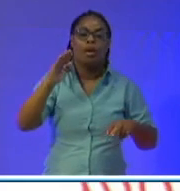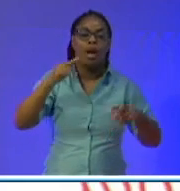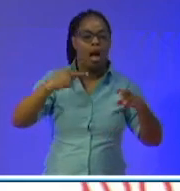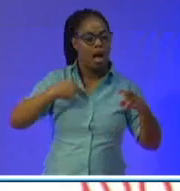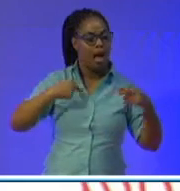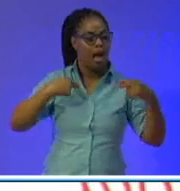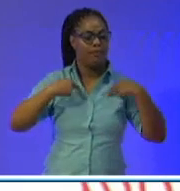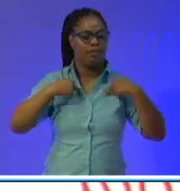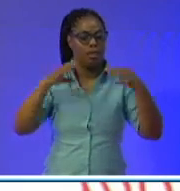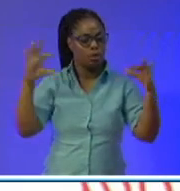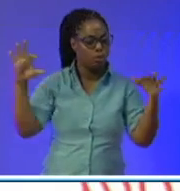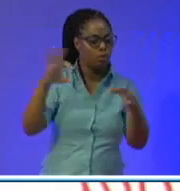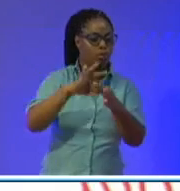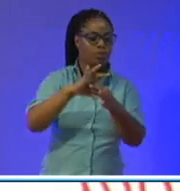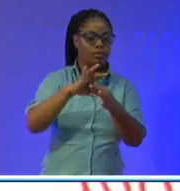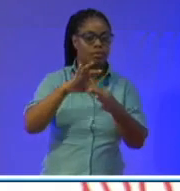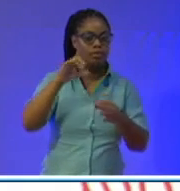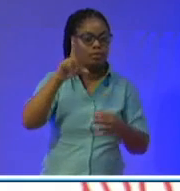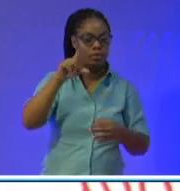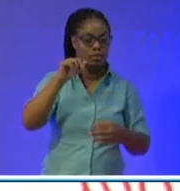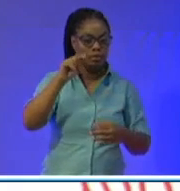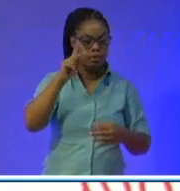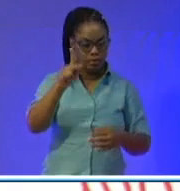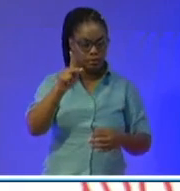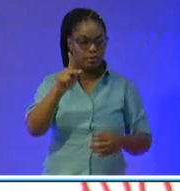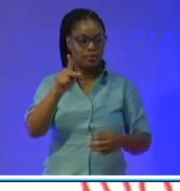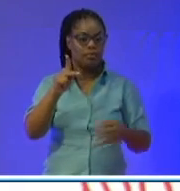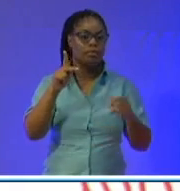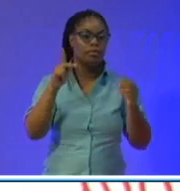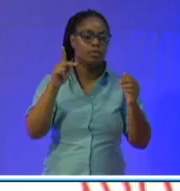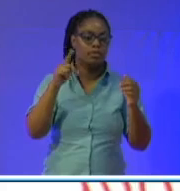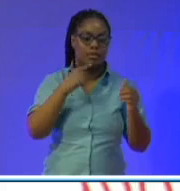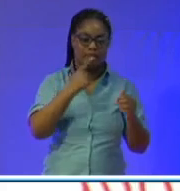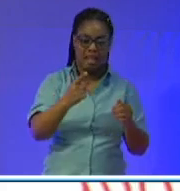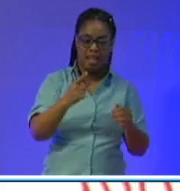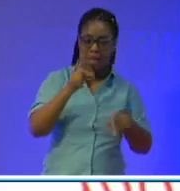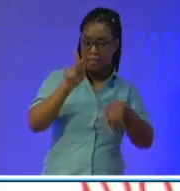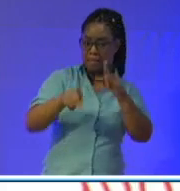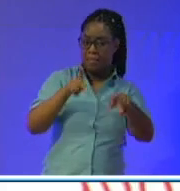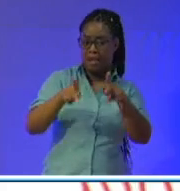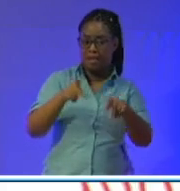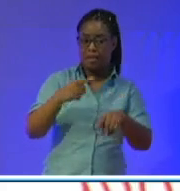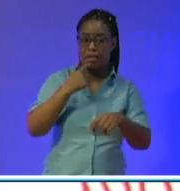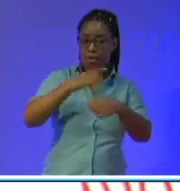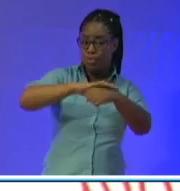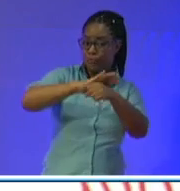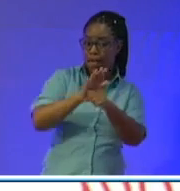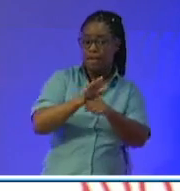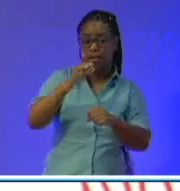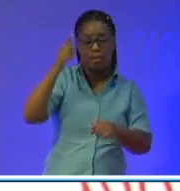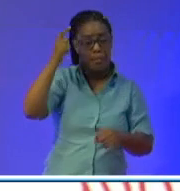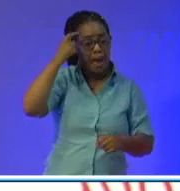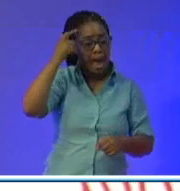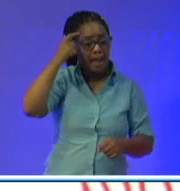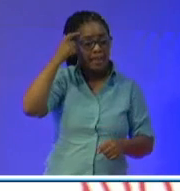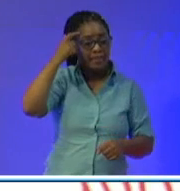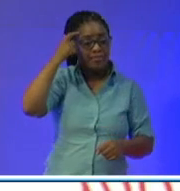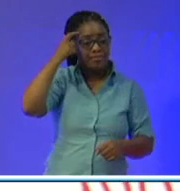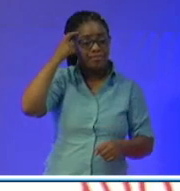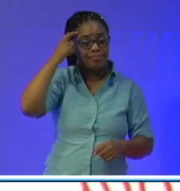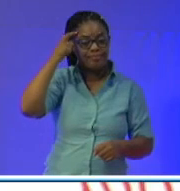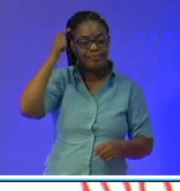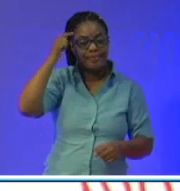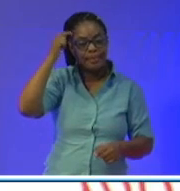menstrual disturbances. But some studies have come to hand since then. And this is pre-vaccination. What they have found,